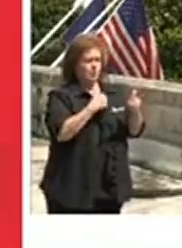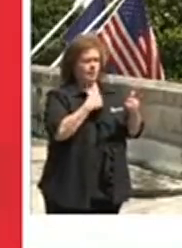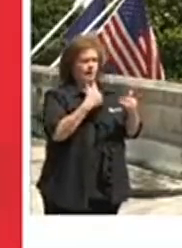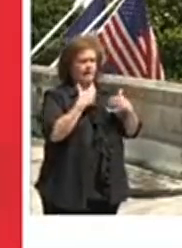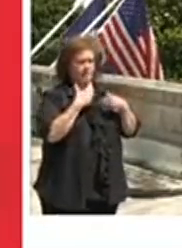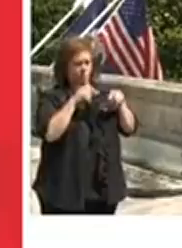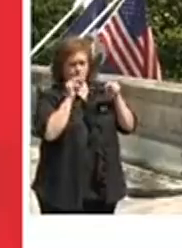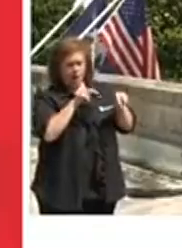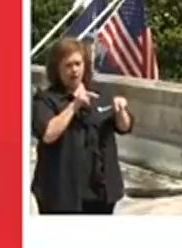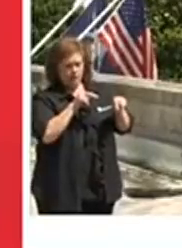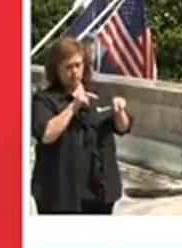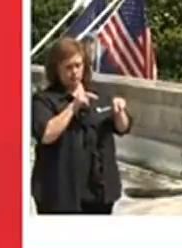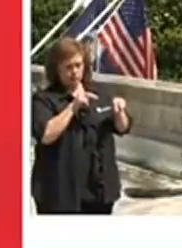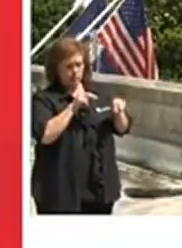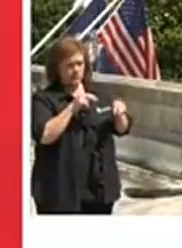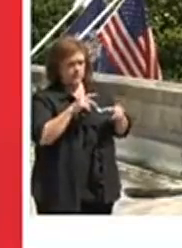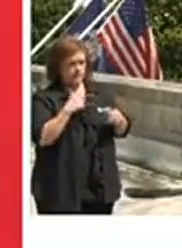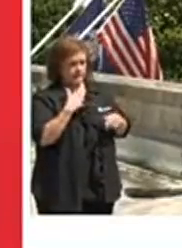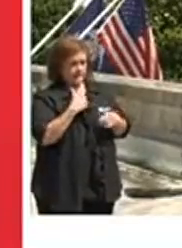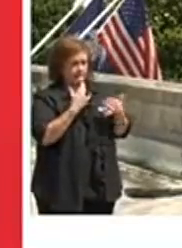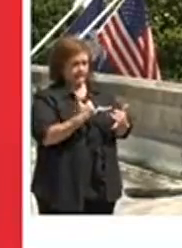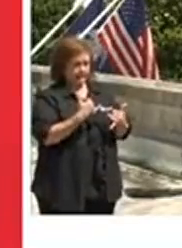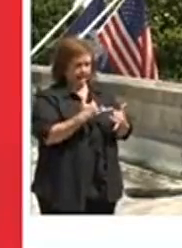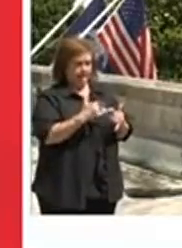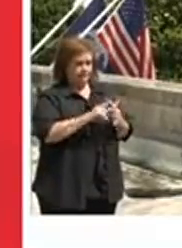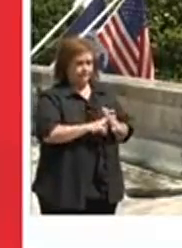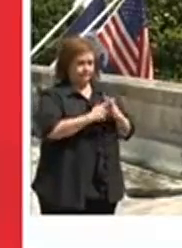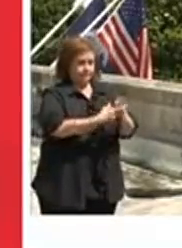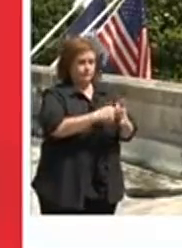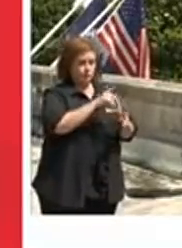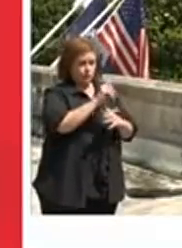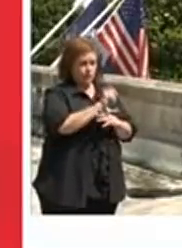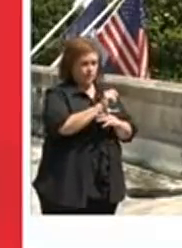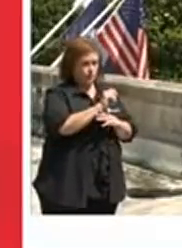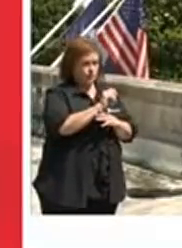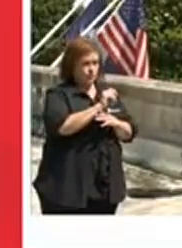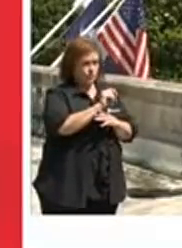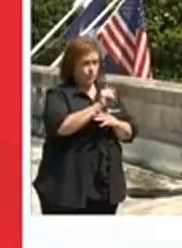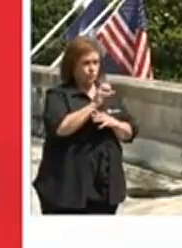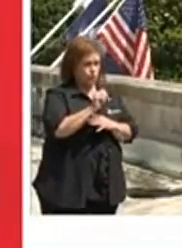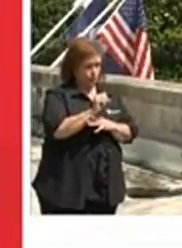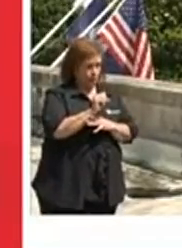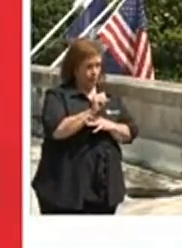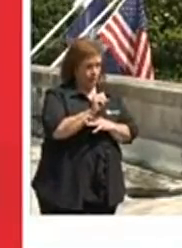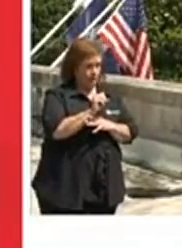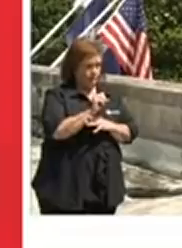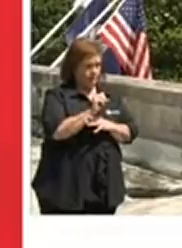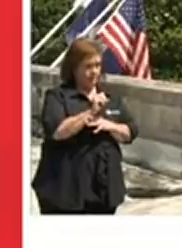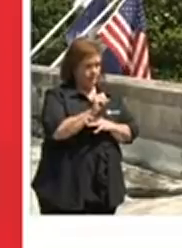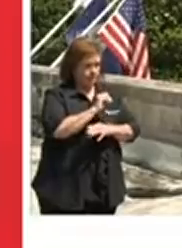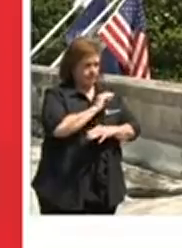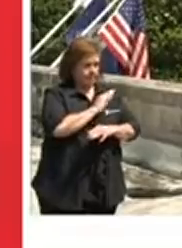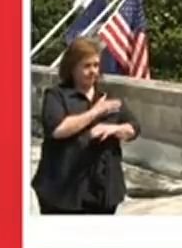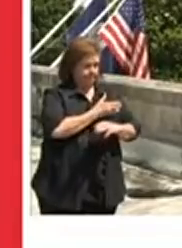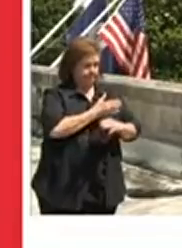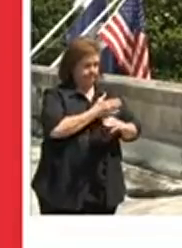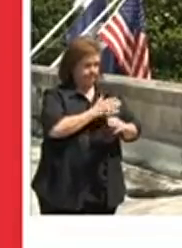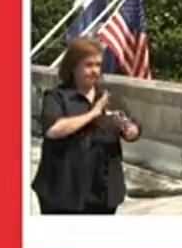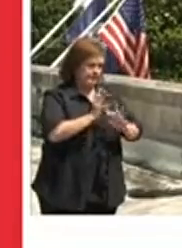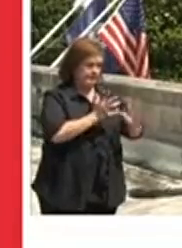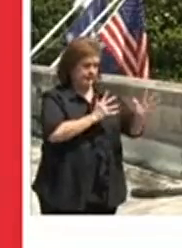will likely regain tropical storm strengths as it moves through the Gulf, bringing impacts to our area Sunday and Monday